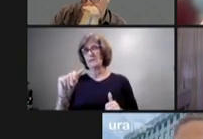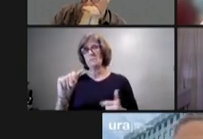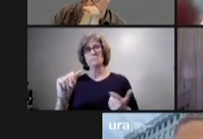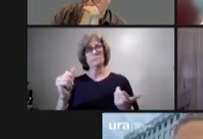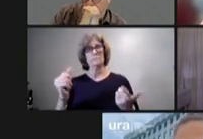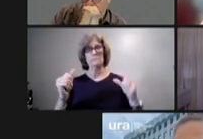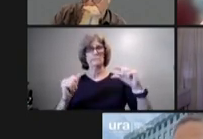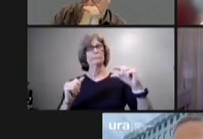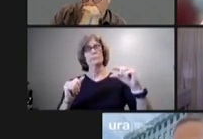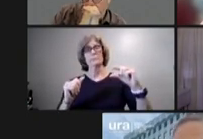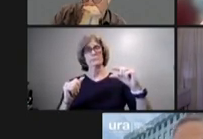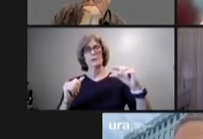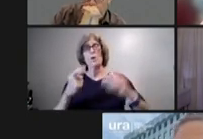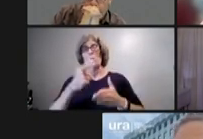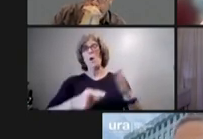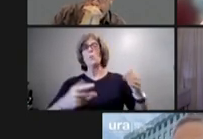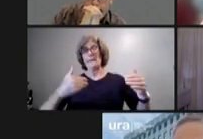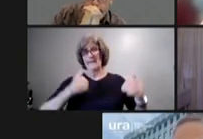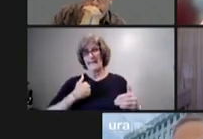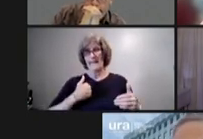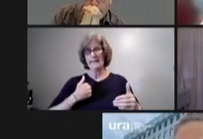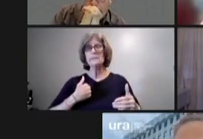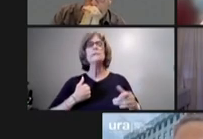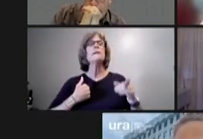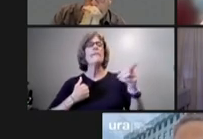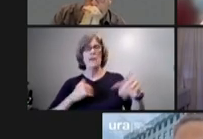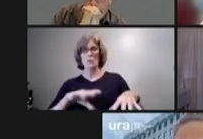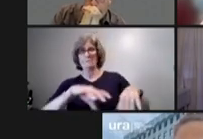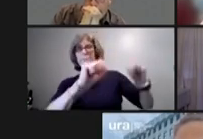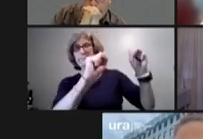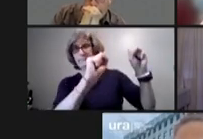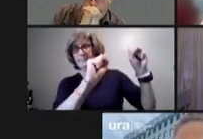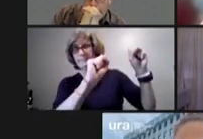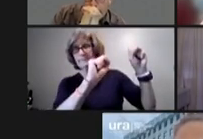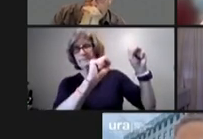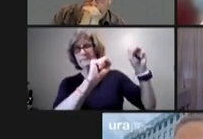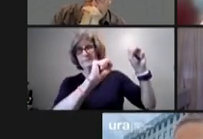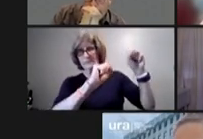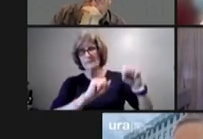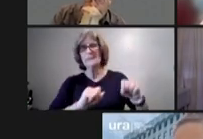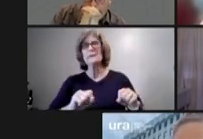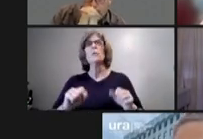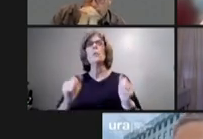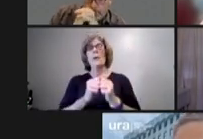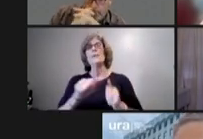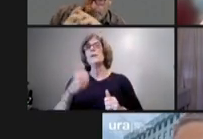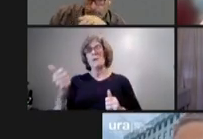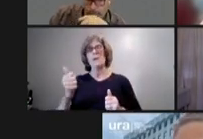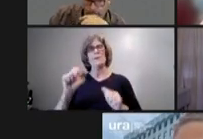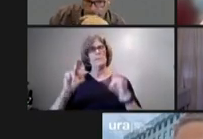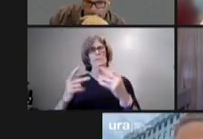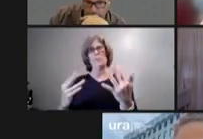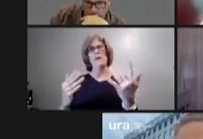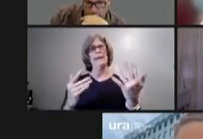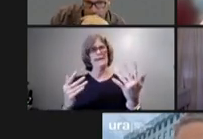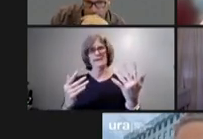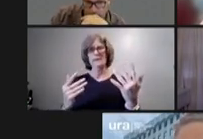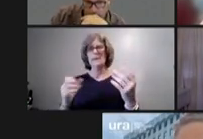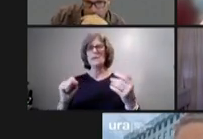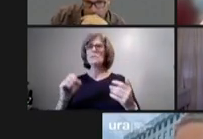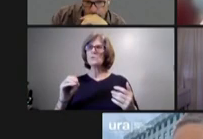what we had allocated in that building. So from that standpoint, I wouldn't necessarily